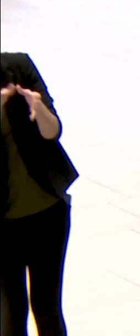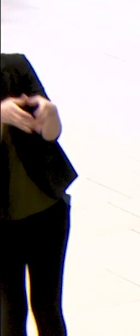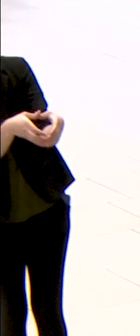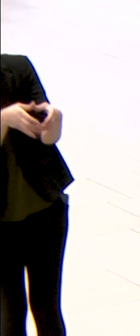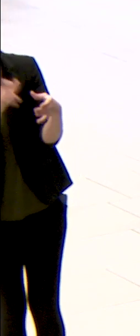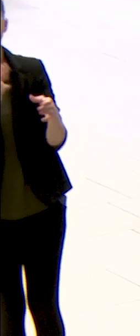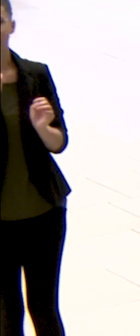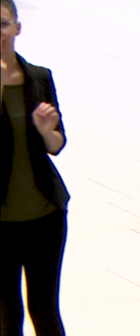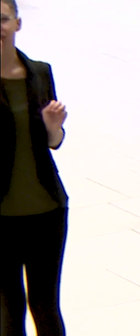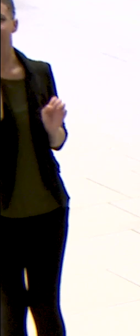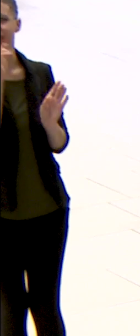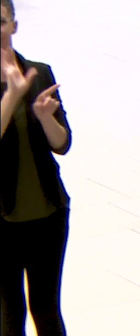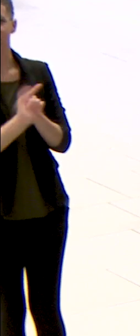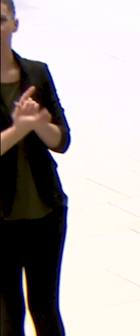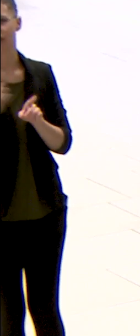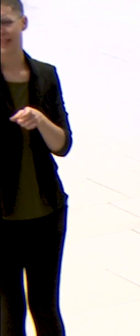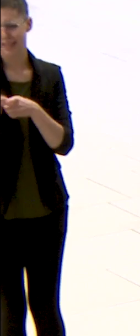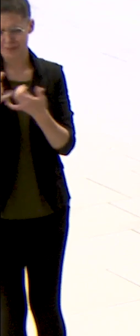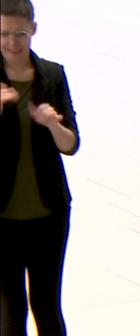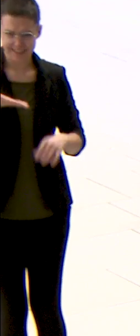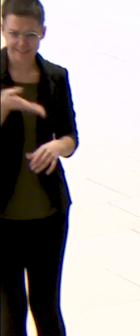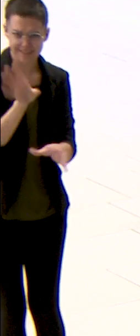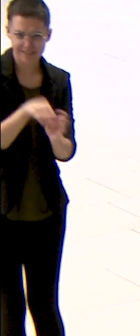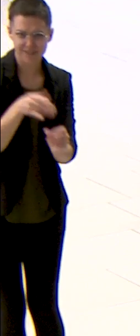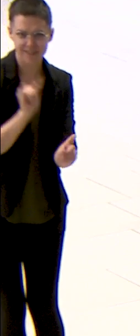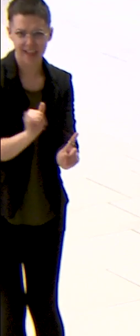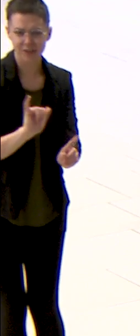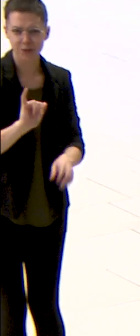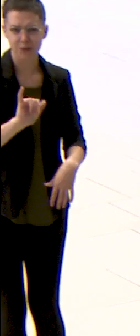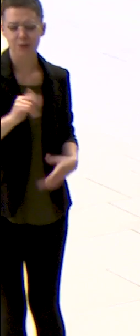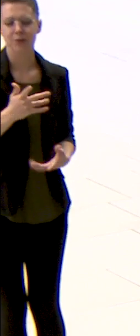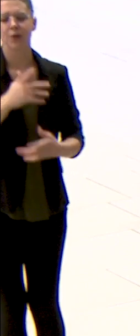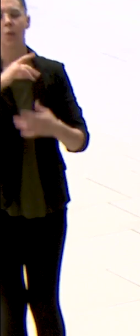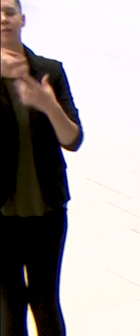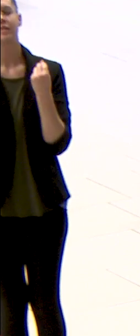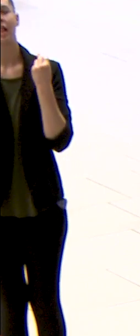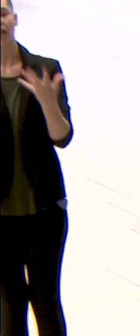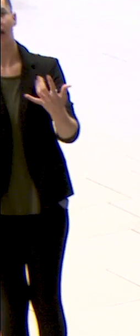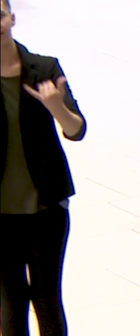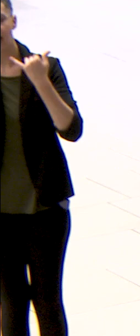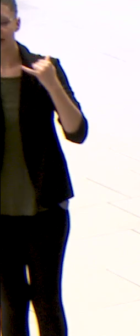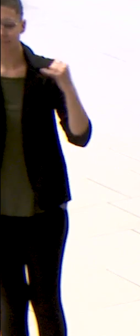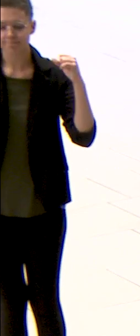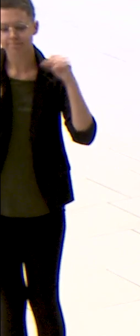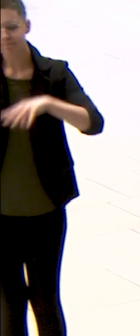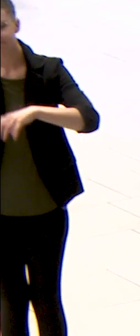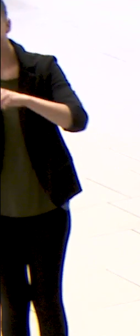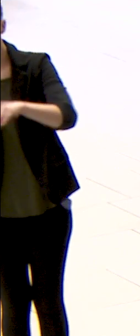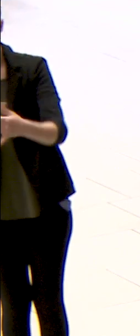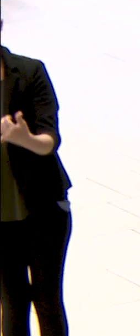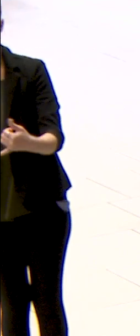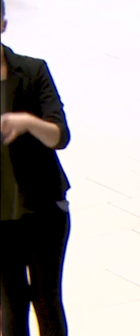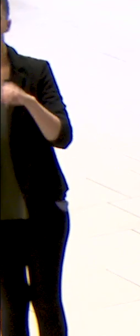nerd culture that Latinos are absolutely present in as well. And so there's a lot of ideas that we have on the table, but it's